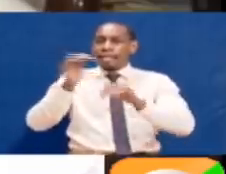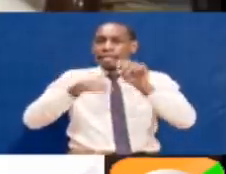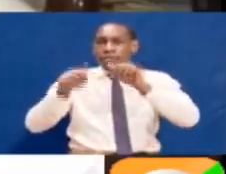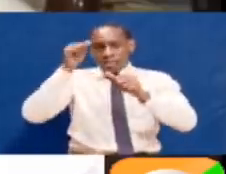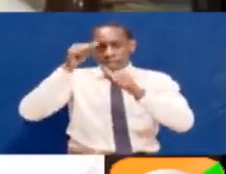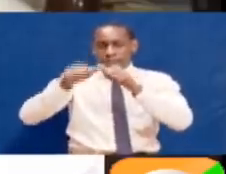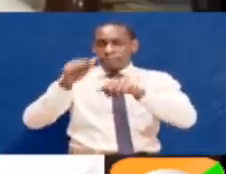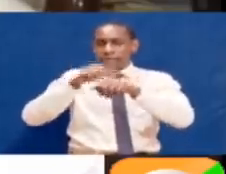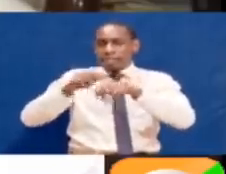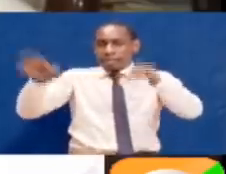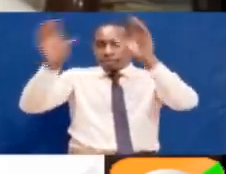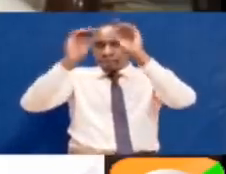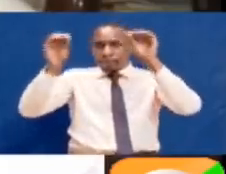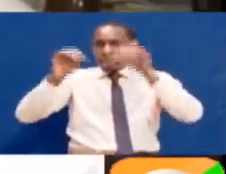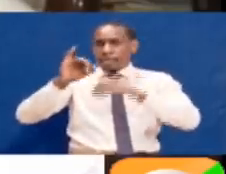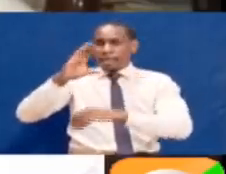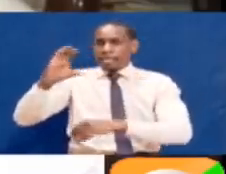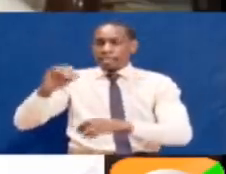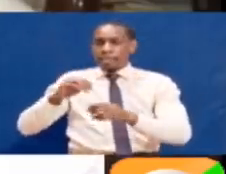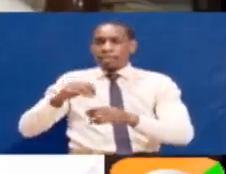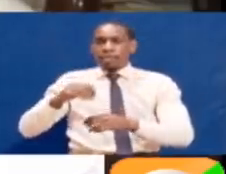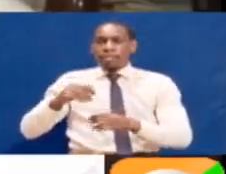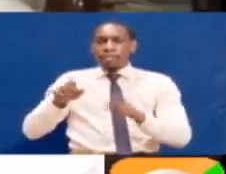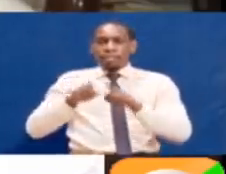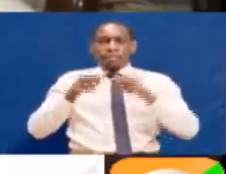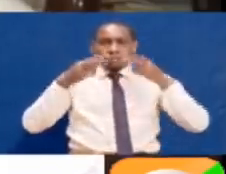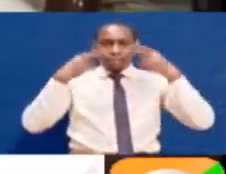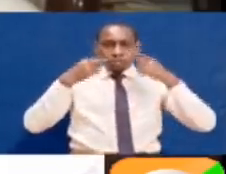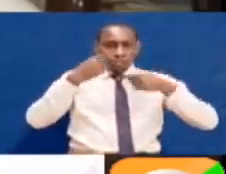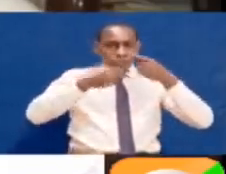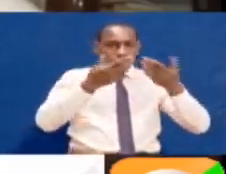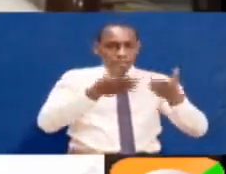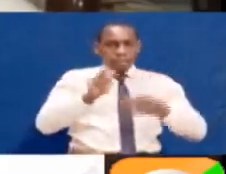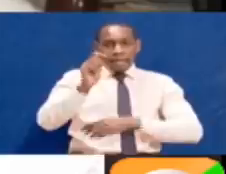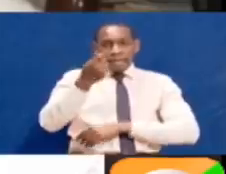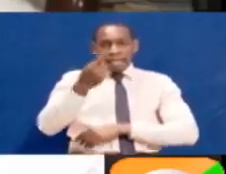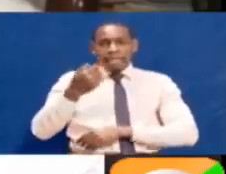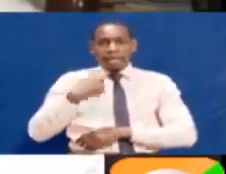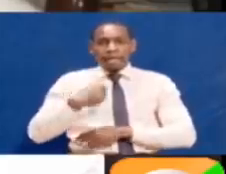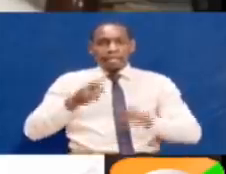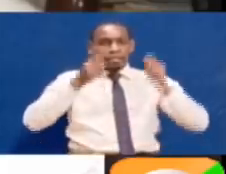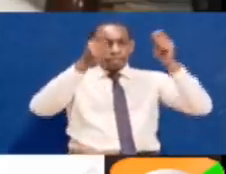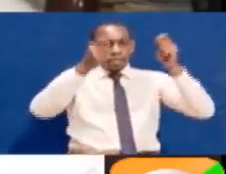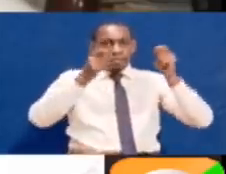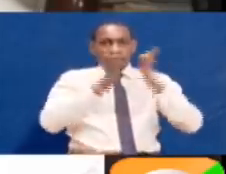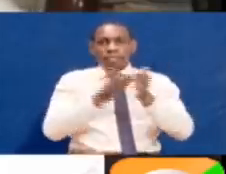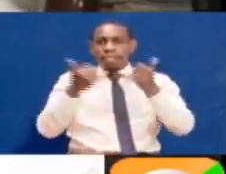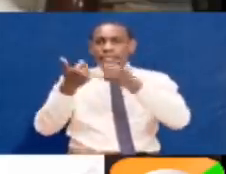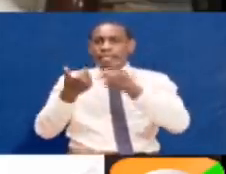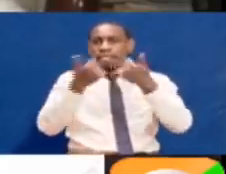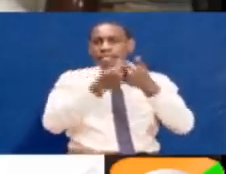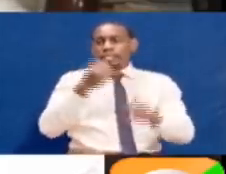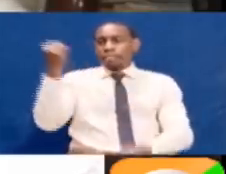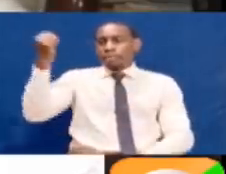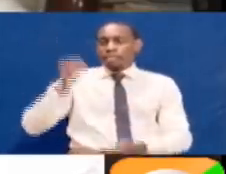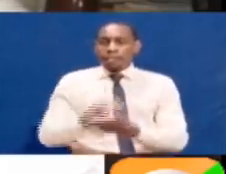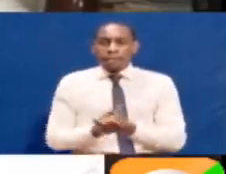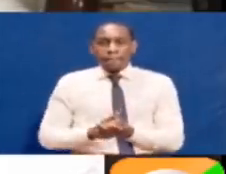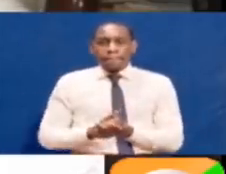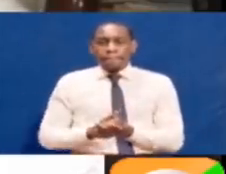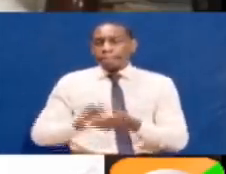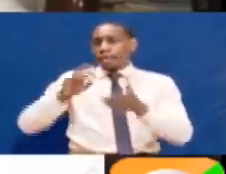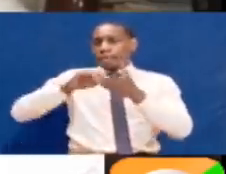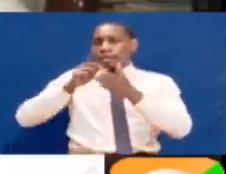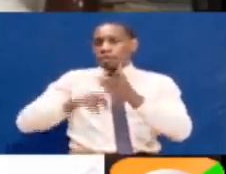remember when the president was in ICC, we were also having terrorism in the country, we were having Mandamano and challenges politically. So it